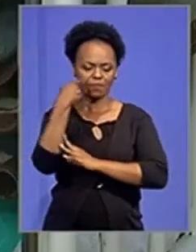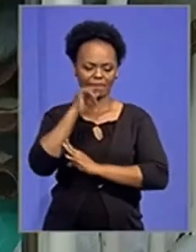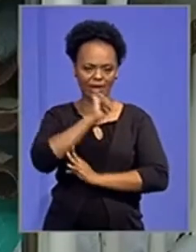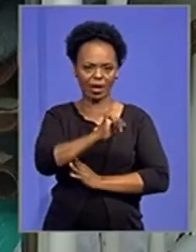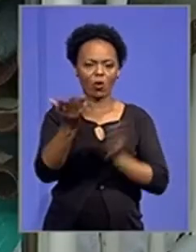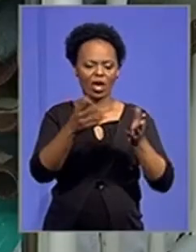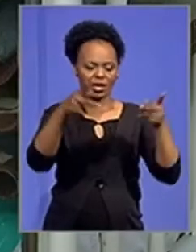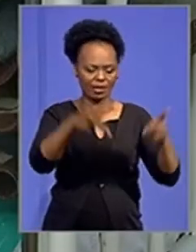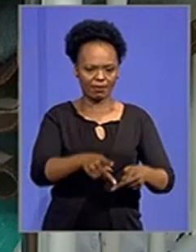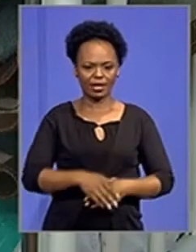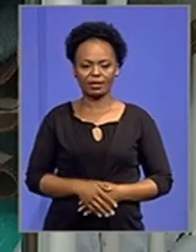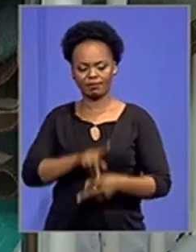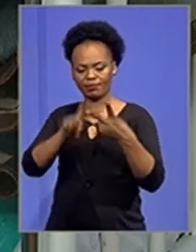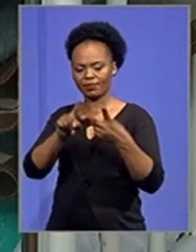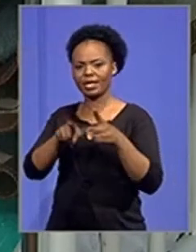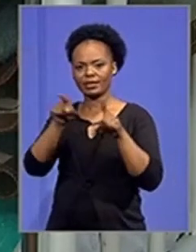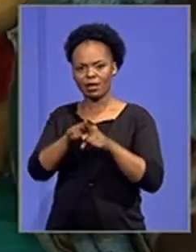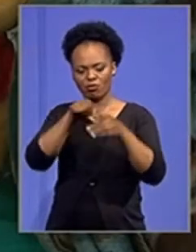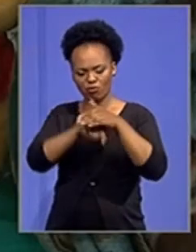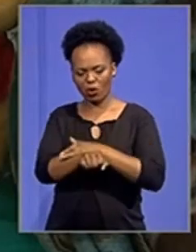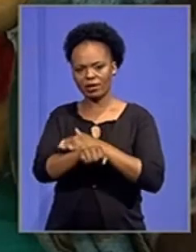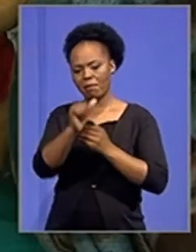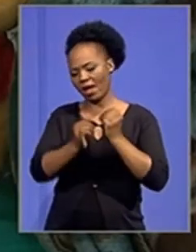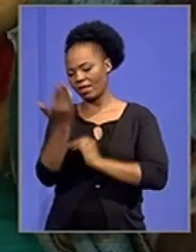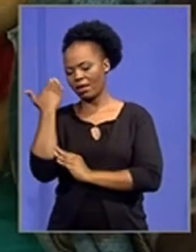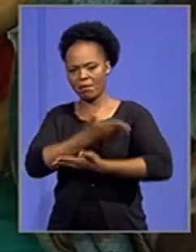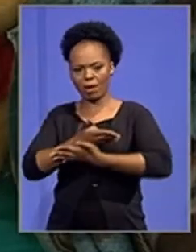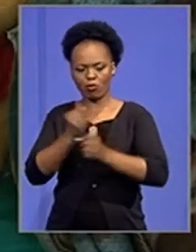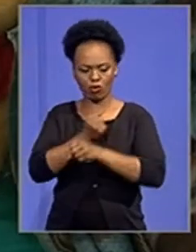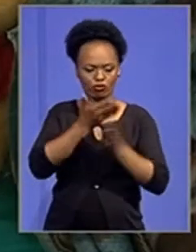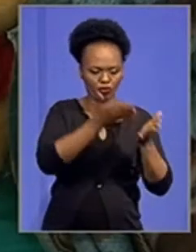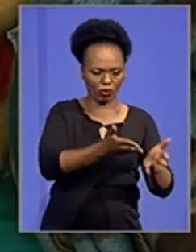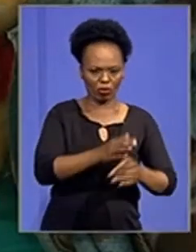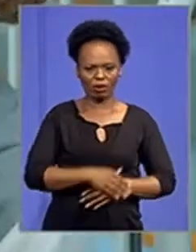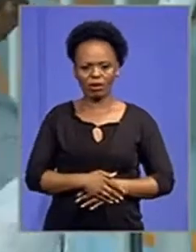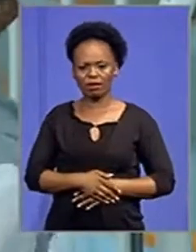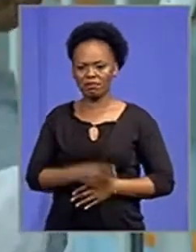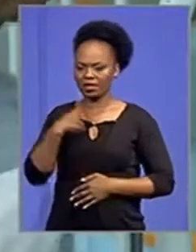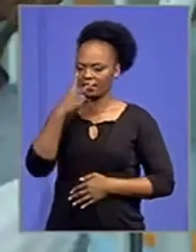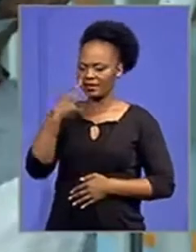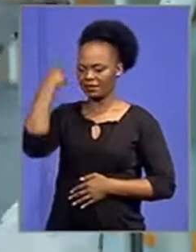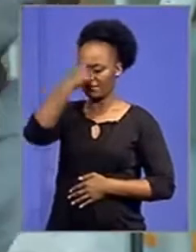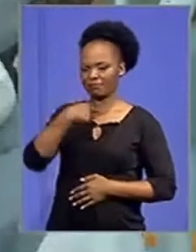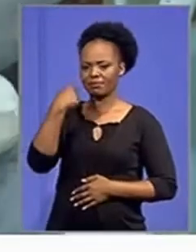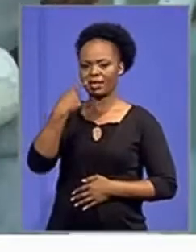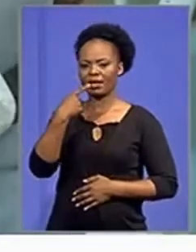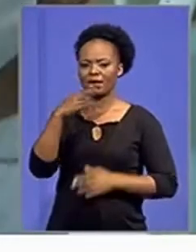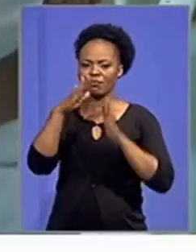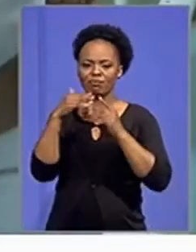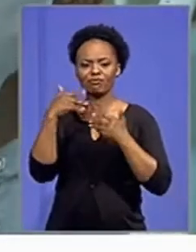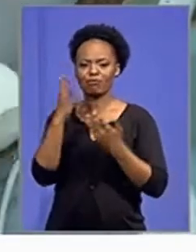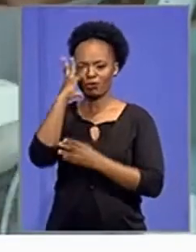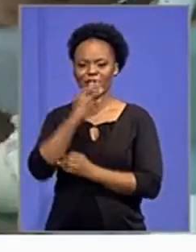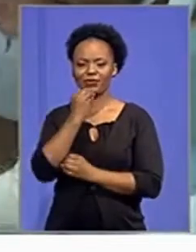belege ngwana o bjalo ngwaga o fetileng. I see my baby. It's beautiful now. I'm very